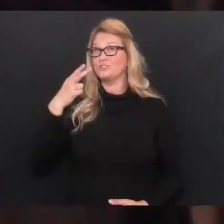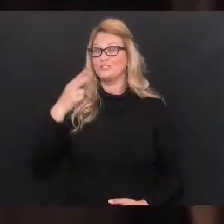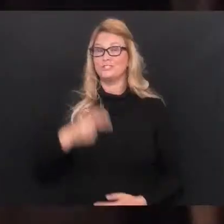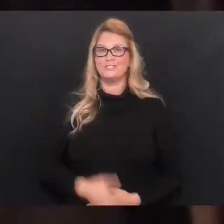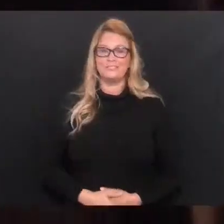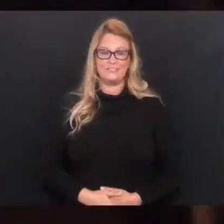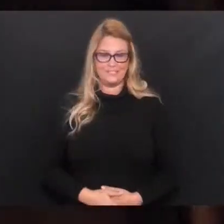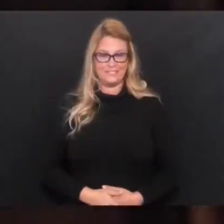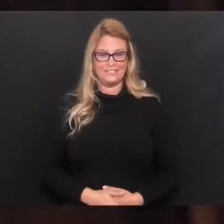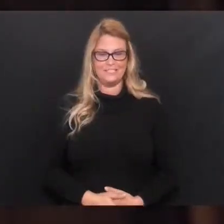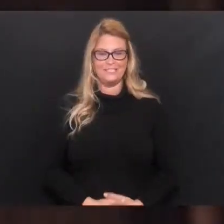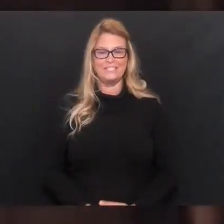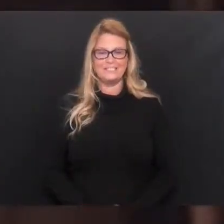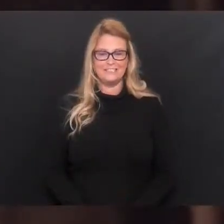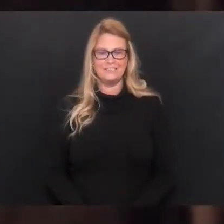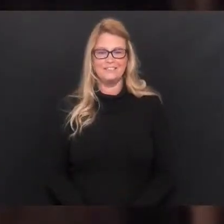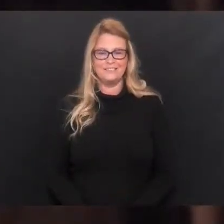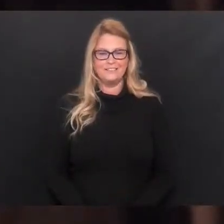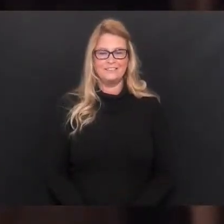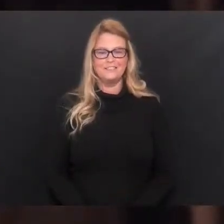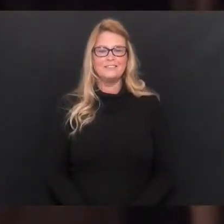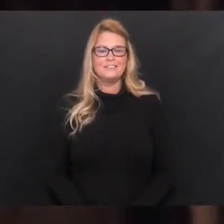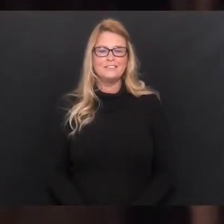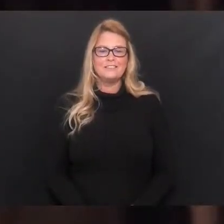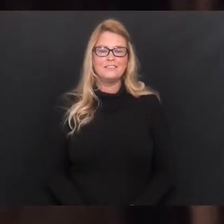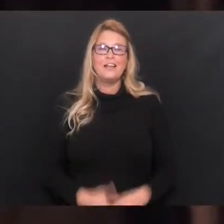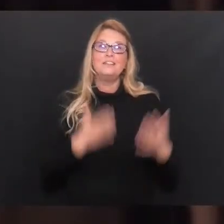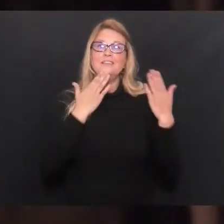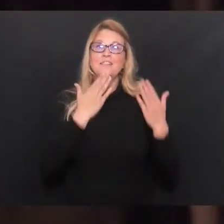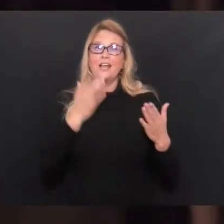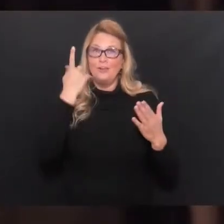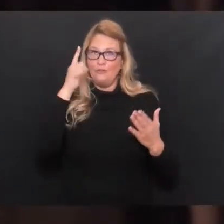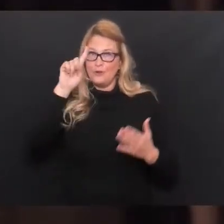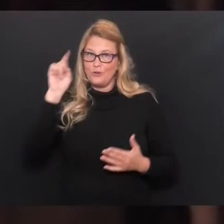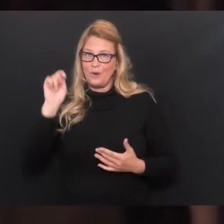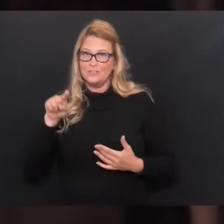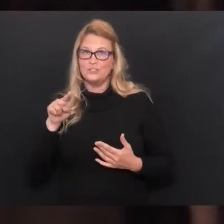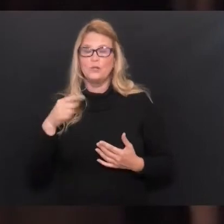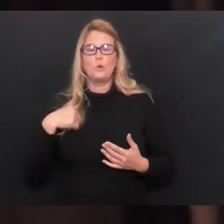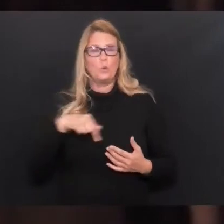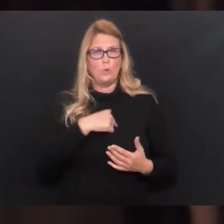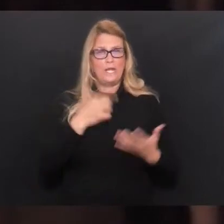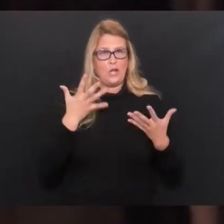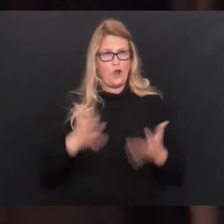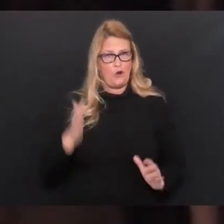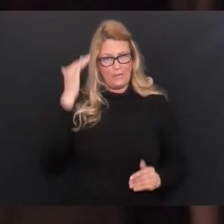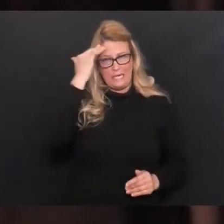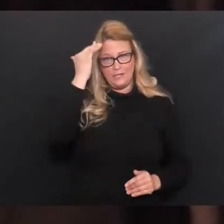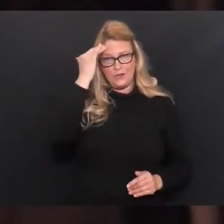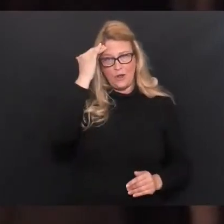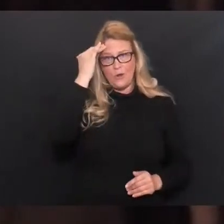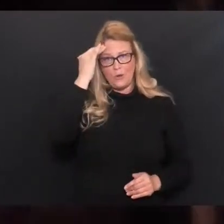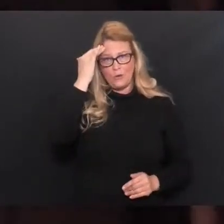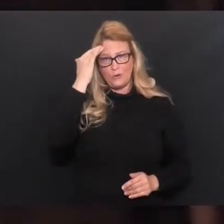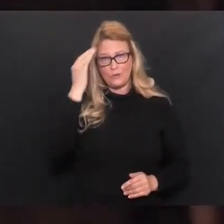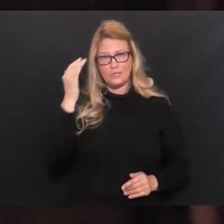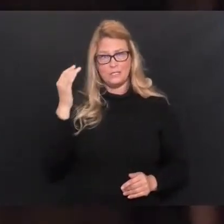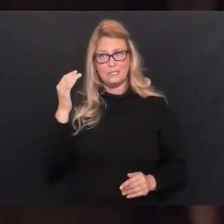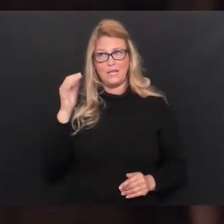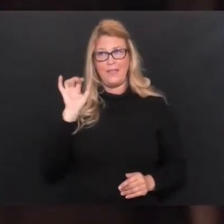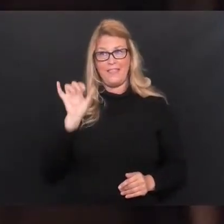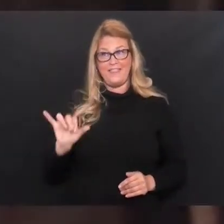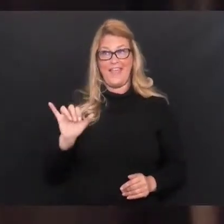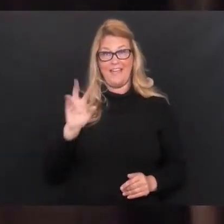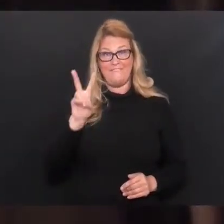Well, thank you, Joanne, for the question. Certainly, we know that as the variant